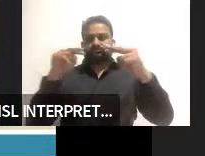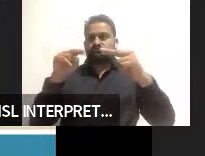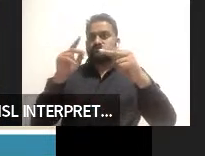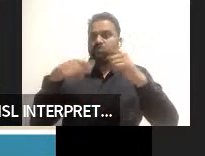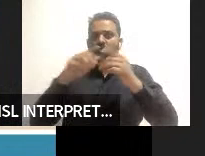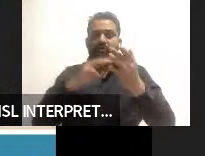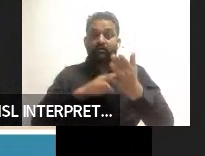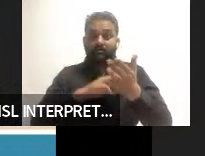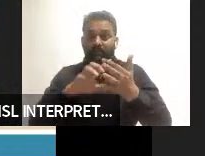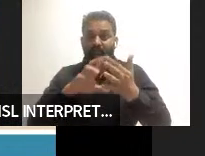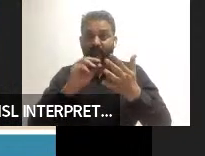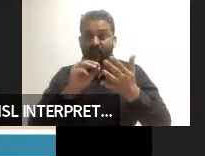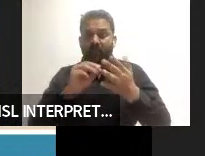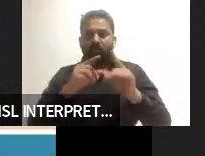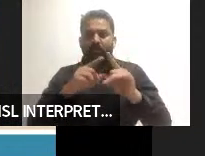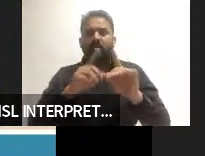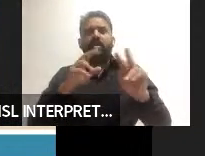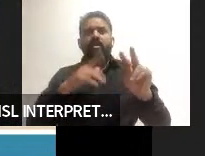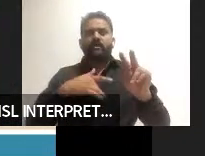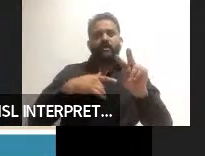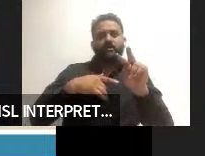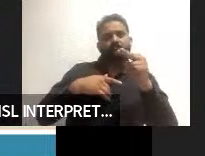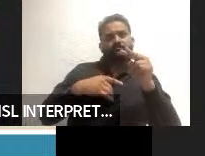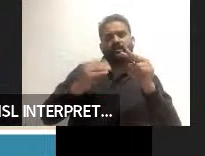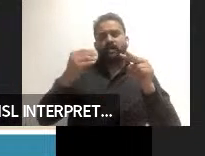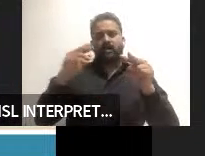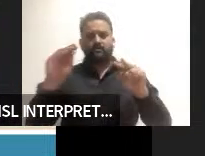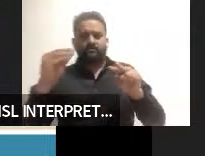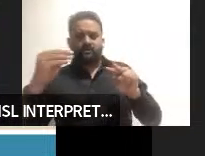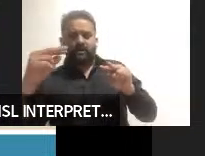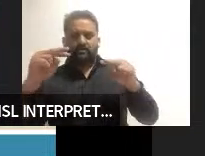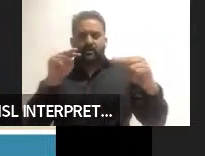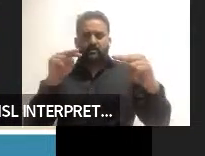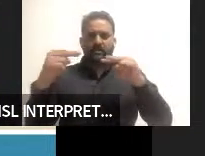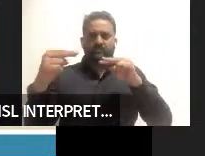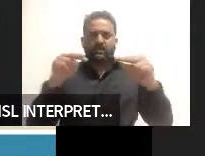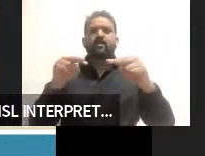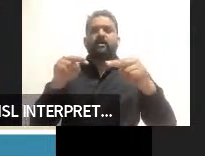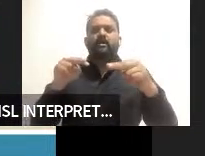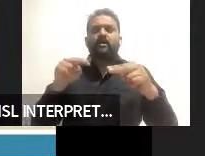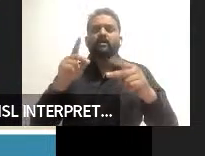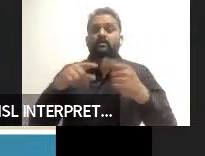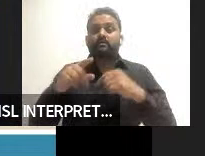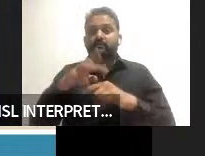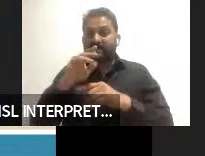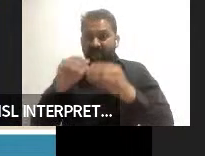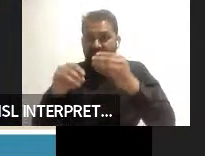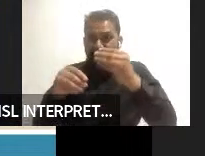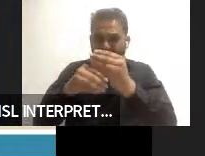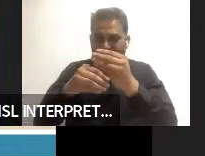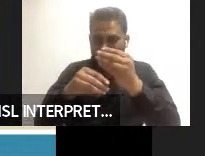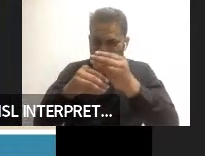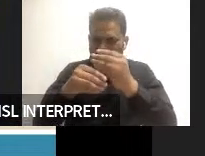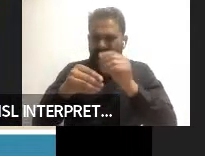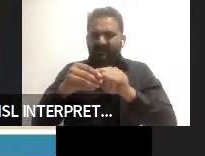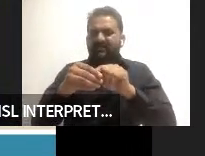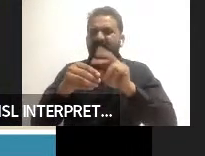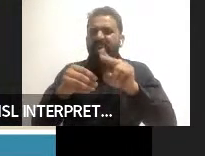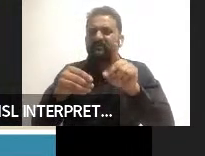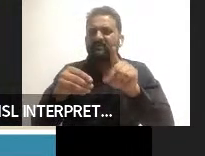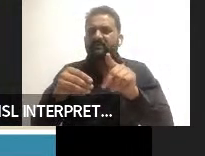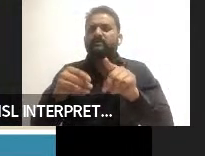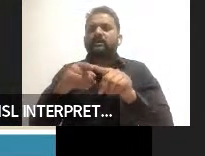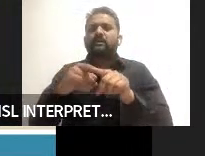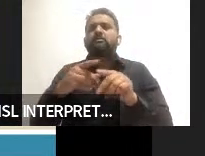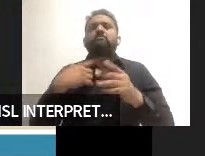memoranda better than before. When we say some addition, it's very